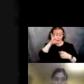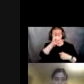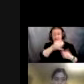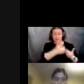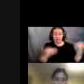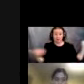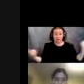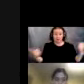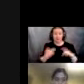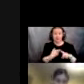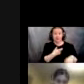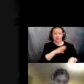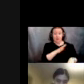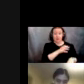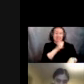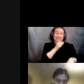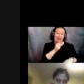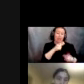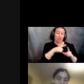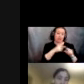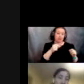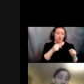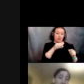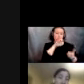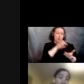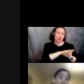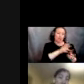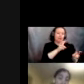their non-Japanese wife / mother.